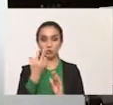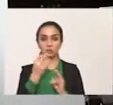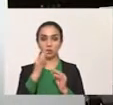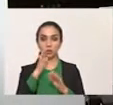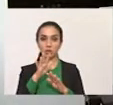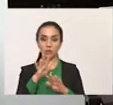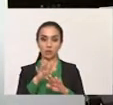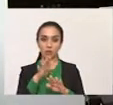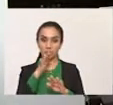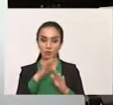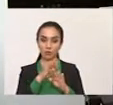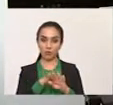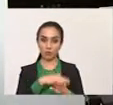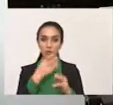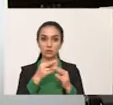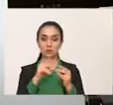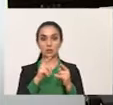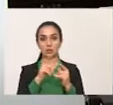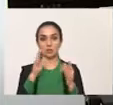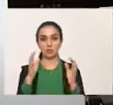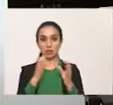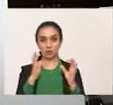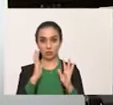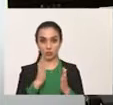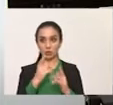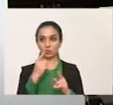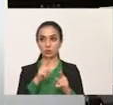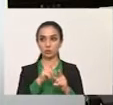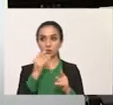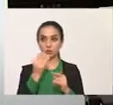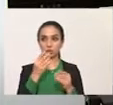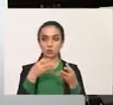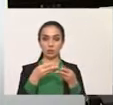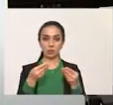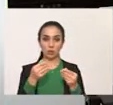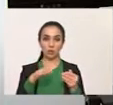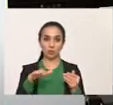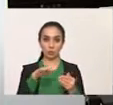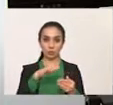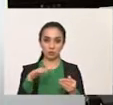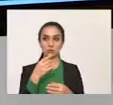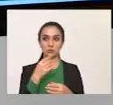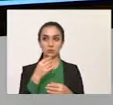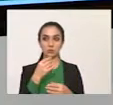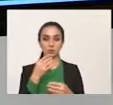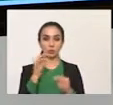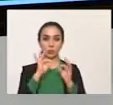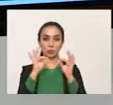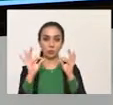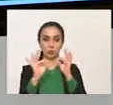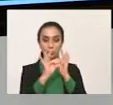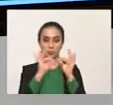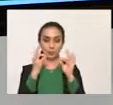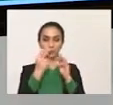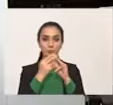davomida saqlanadi. Mana shundan so'ng bu ivitmaning yuzasida oq yupqa parda